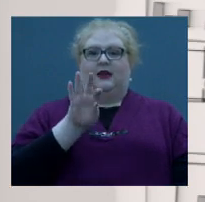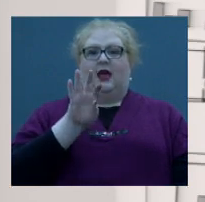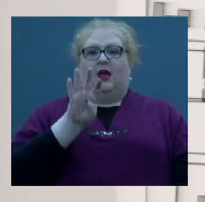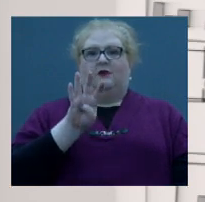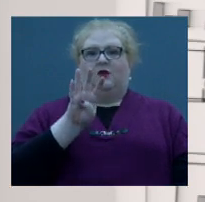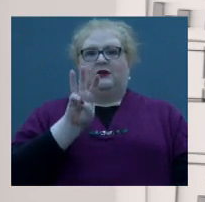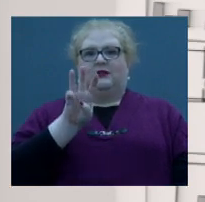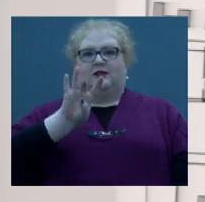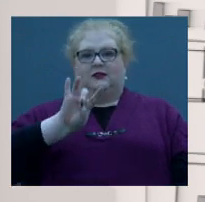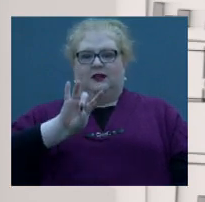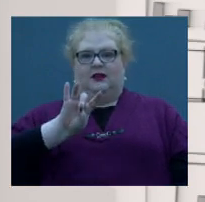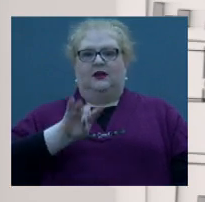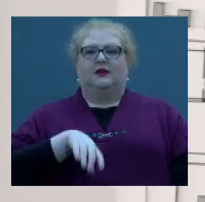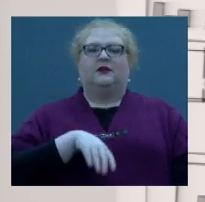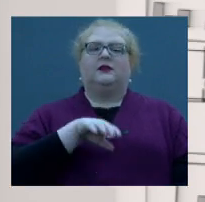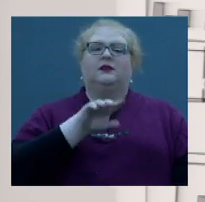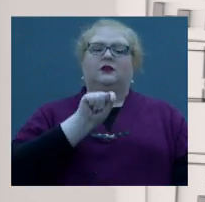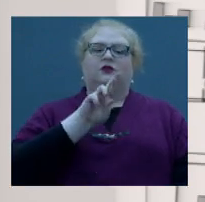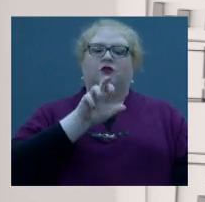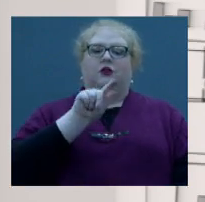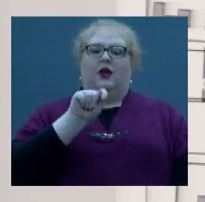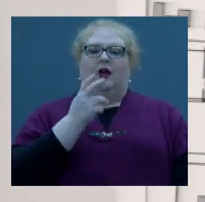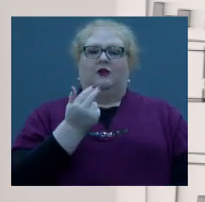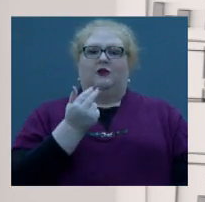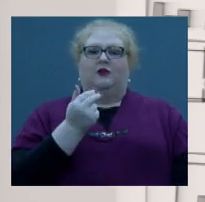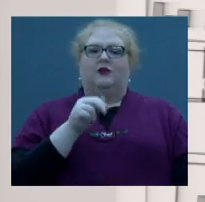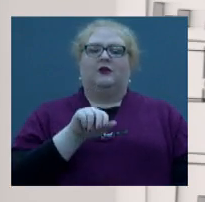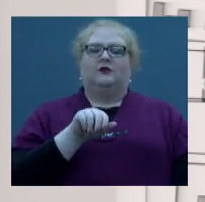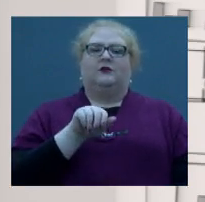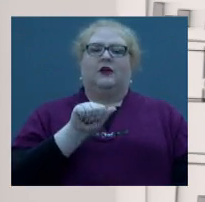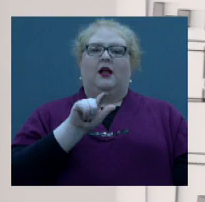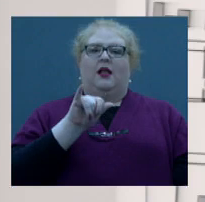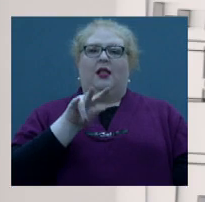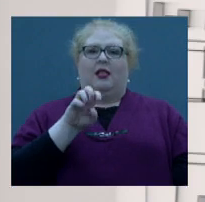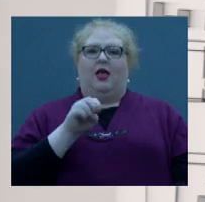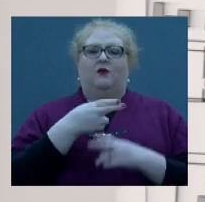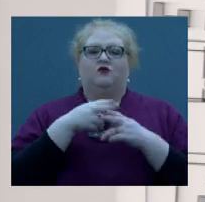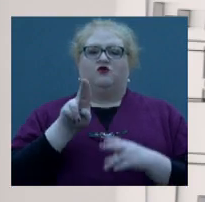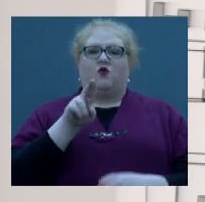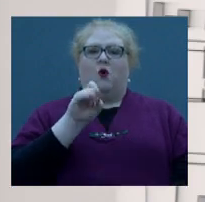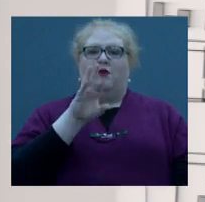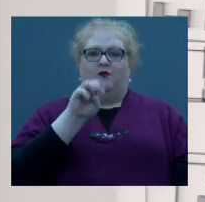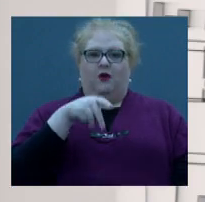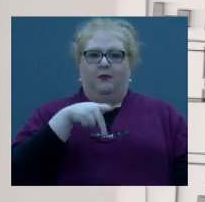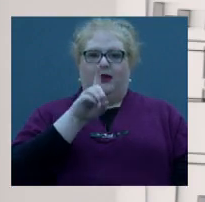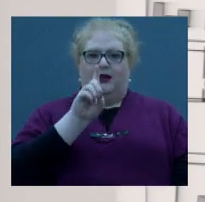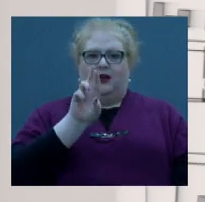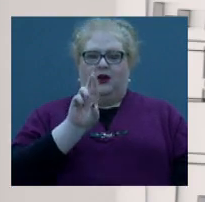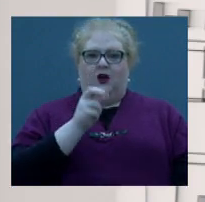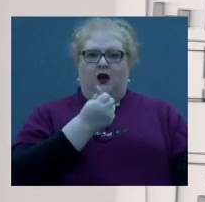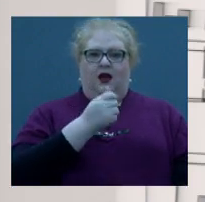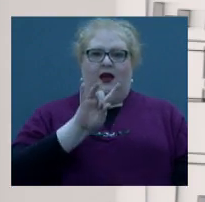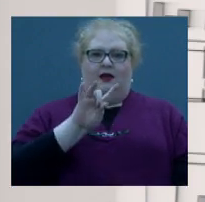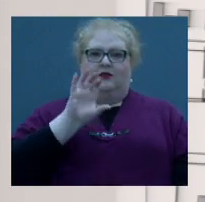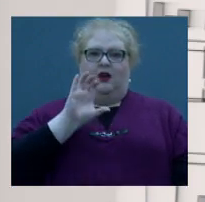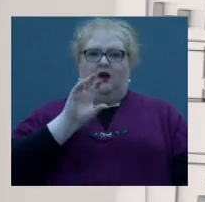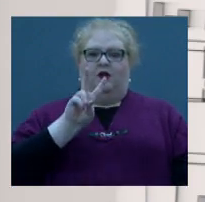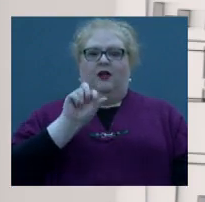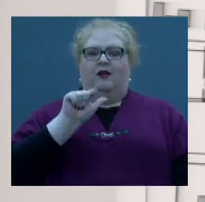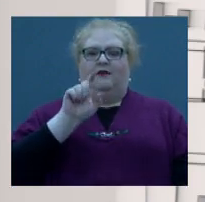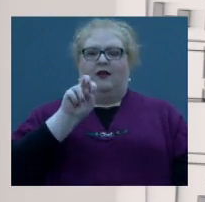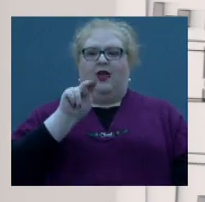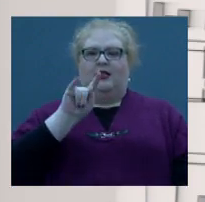Z-9468, C-Tract number 13, Alive, short form PDR, located at 1800 Valentine Street